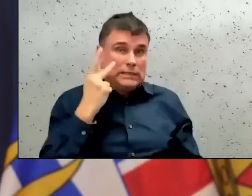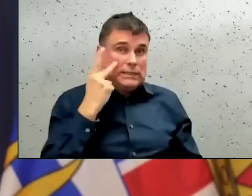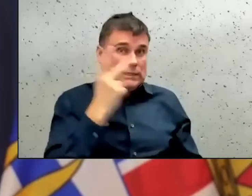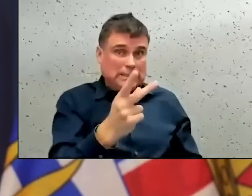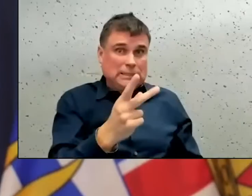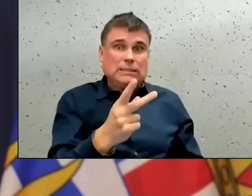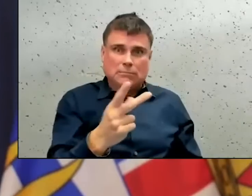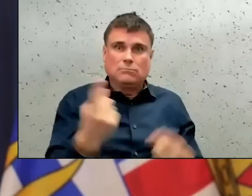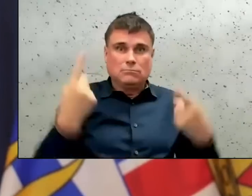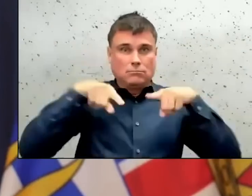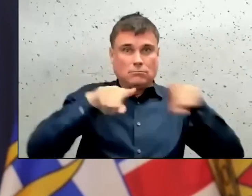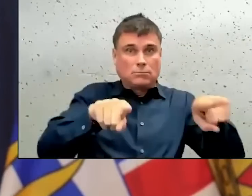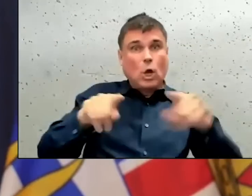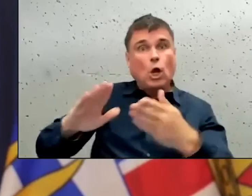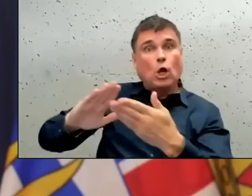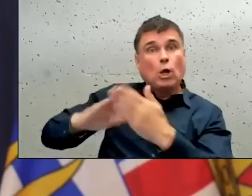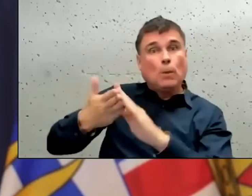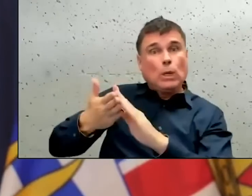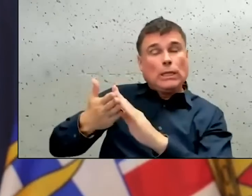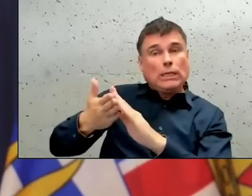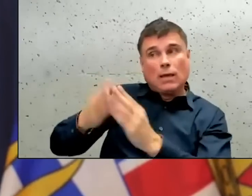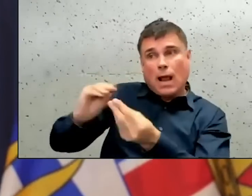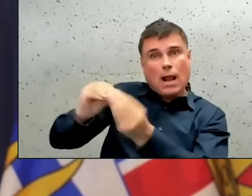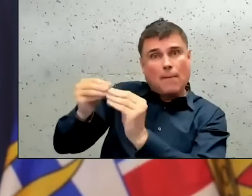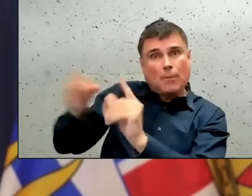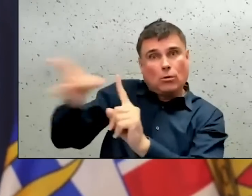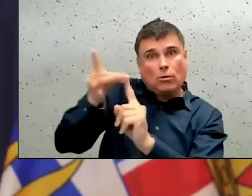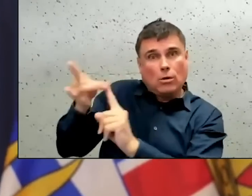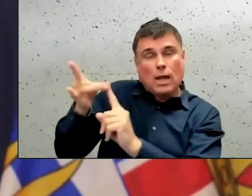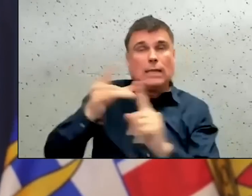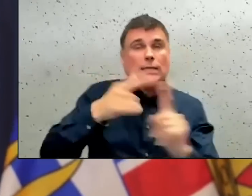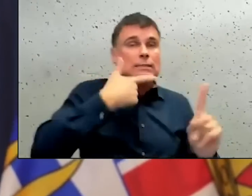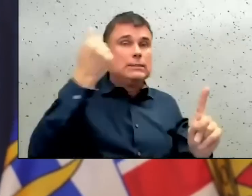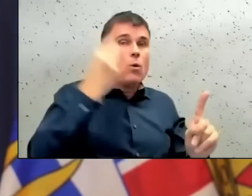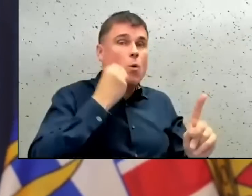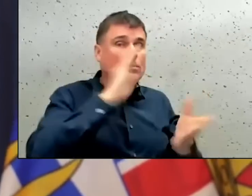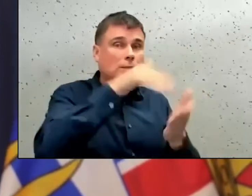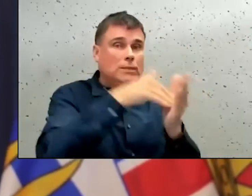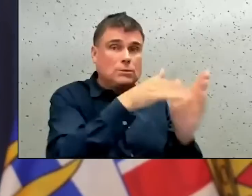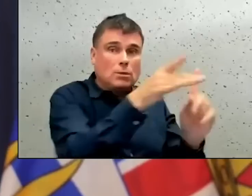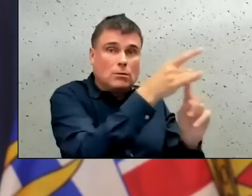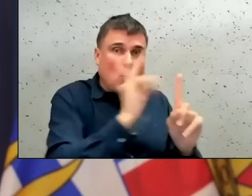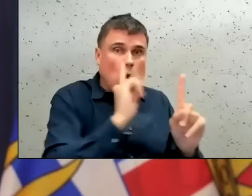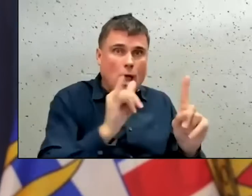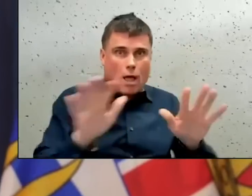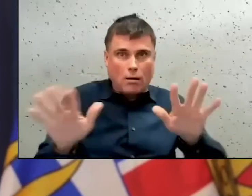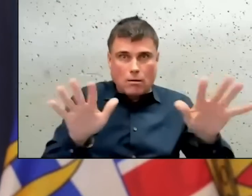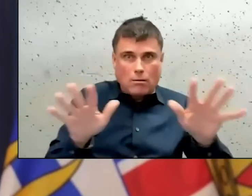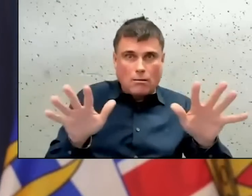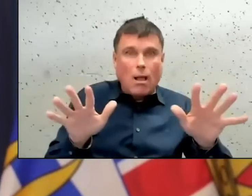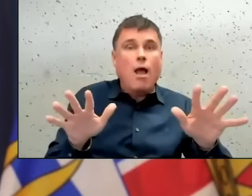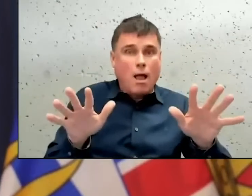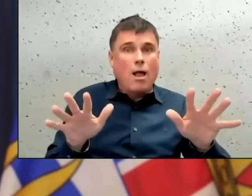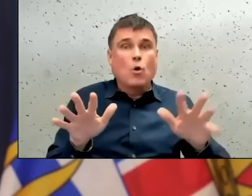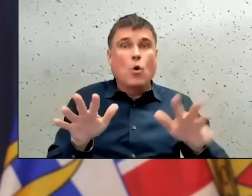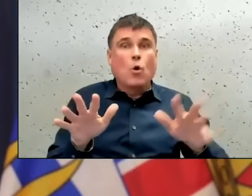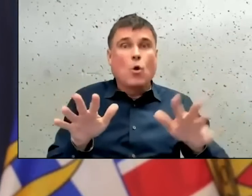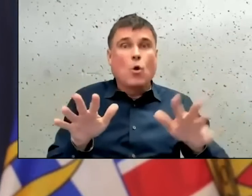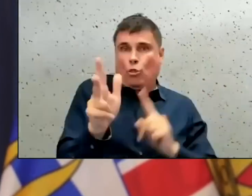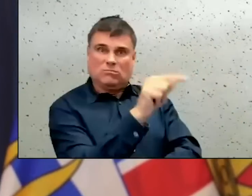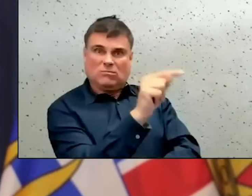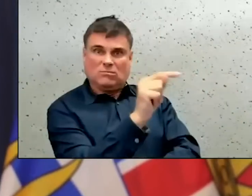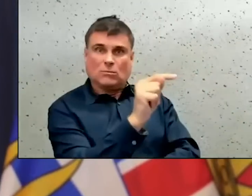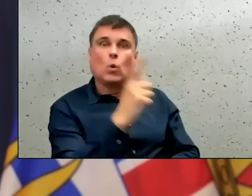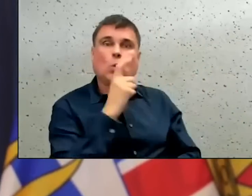place, including prioritizing that third dose for residents, just as we did with COVID vaccines the first time